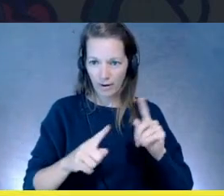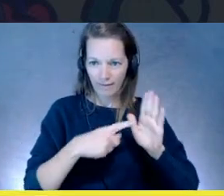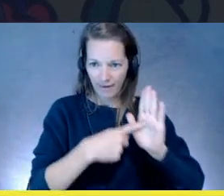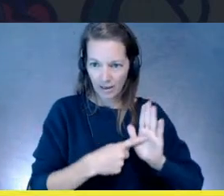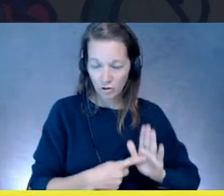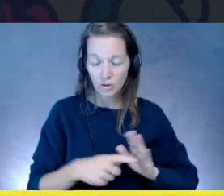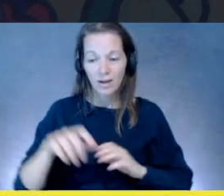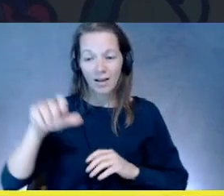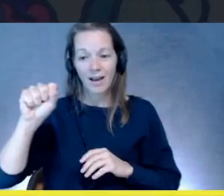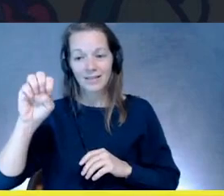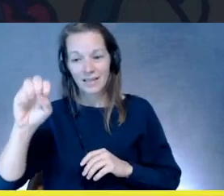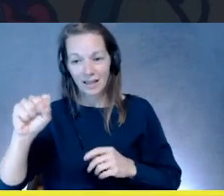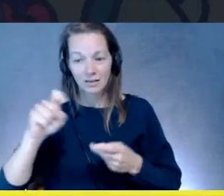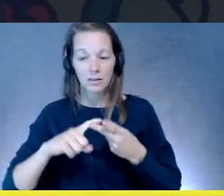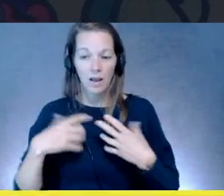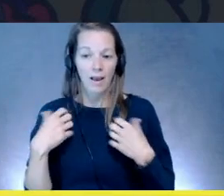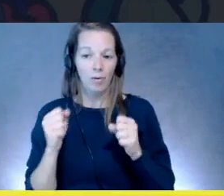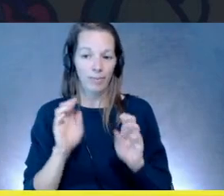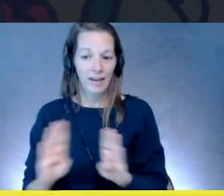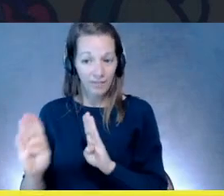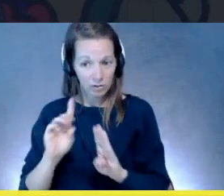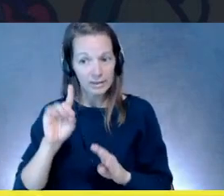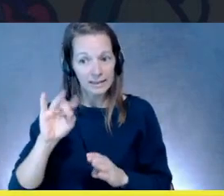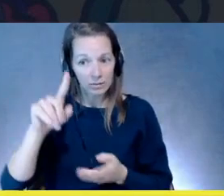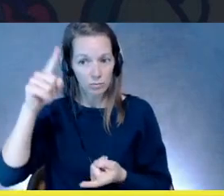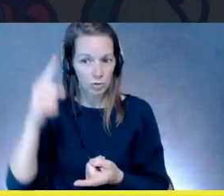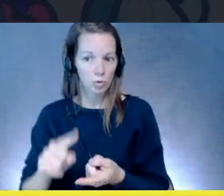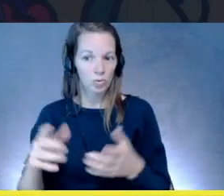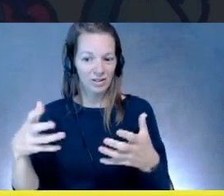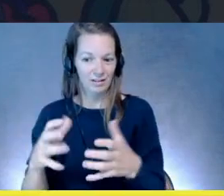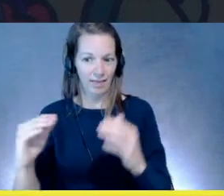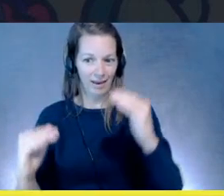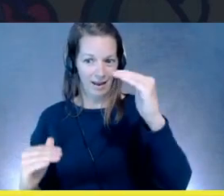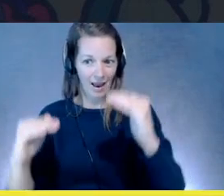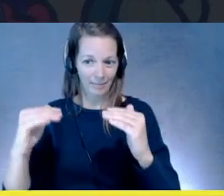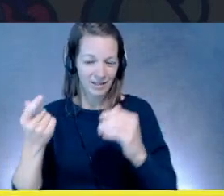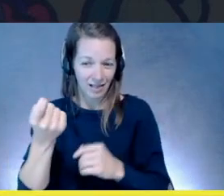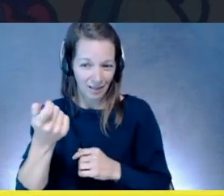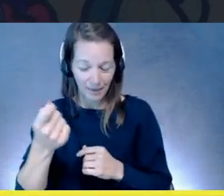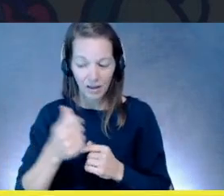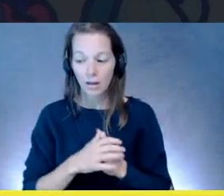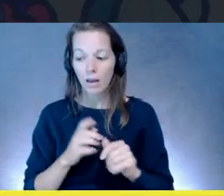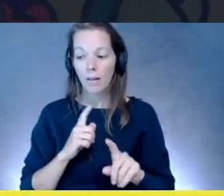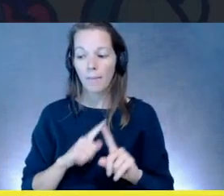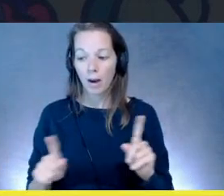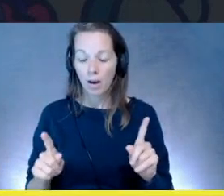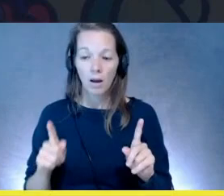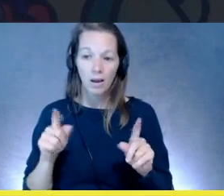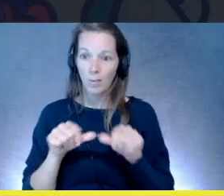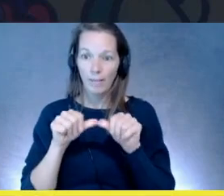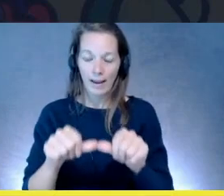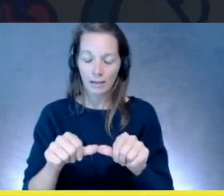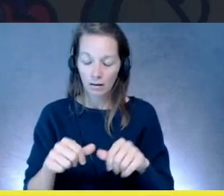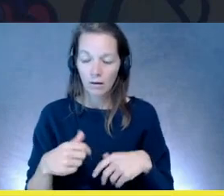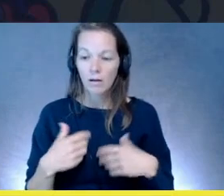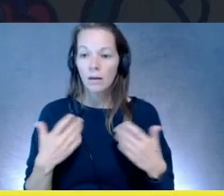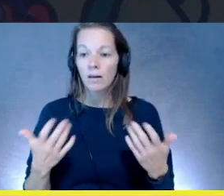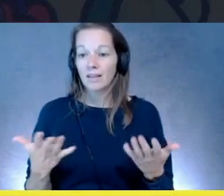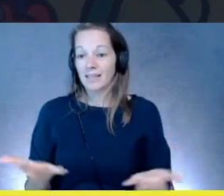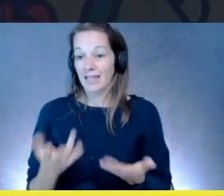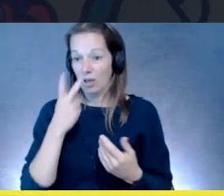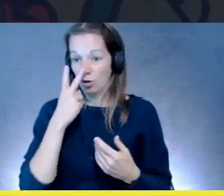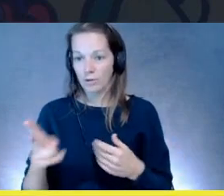health behaviors did reduce the size of the gap slightly, but it remained. So what you're seeing here is the fully